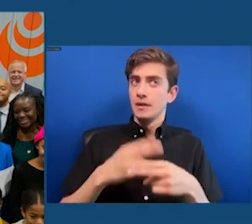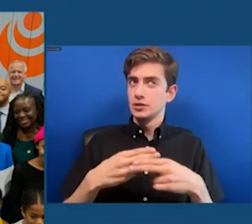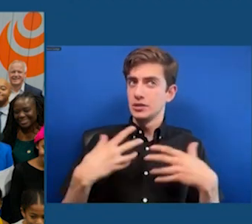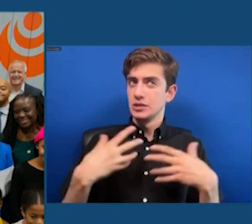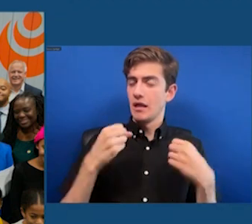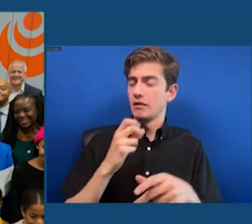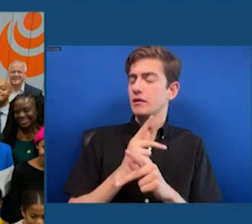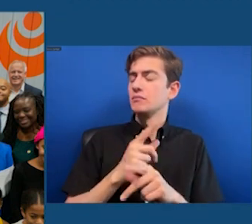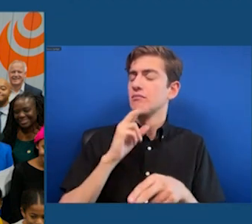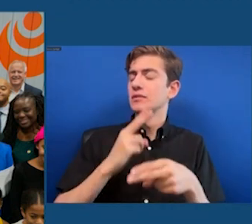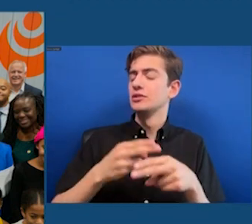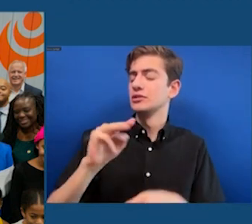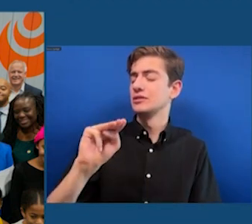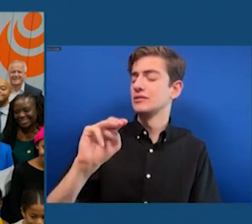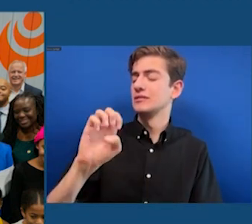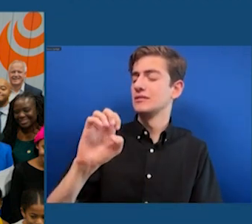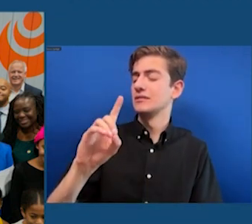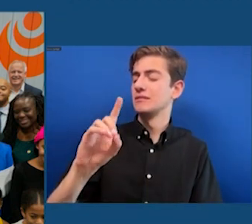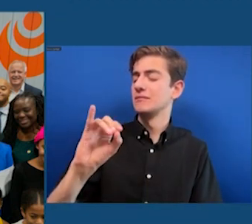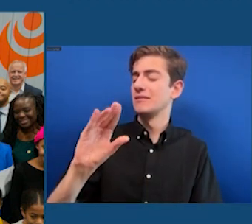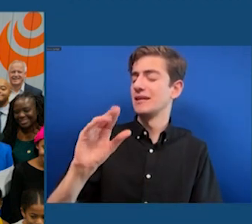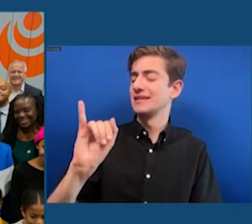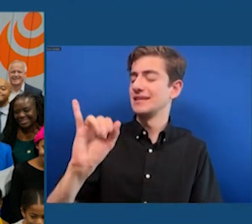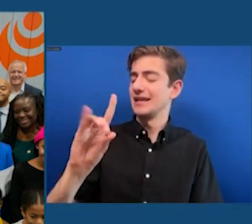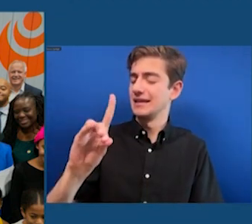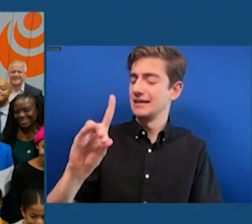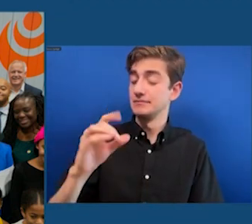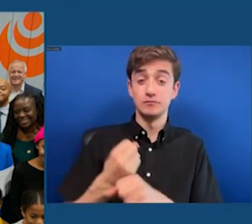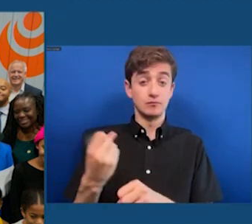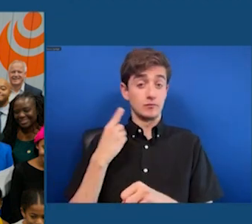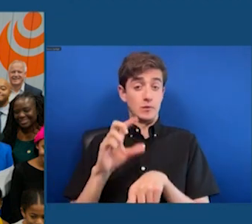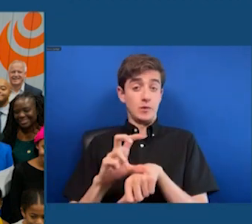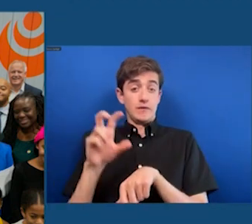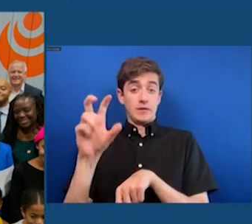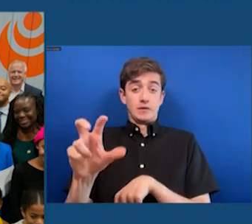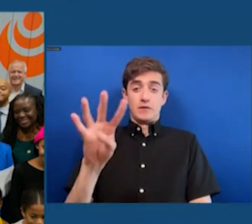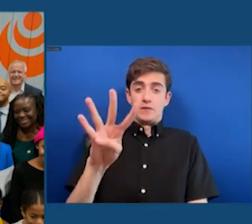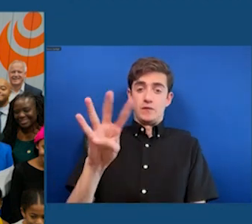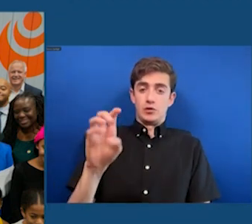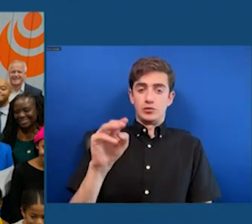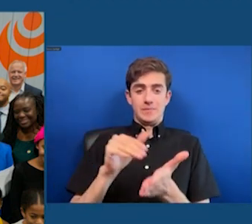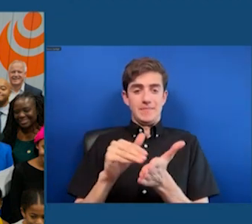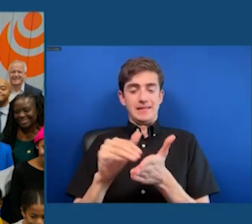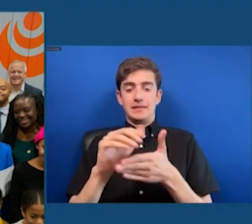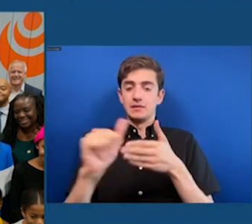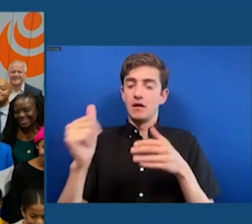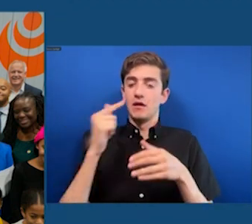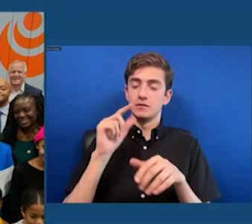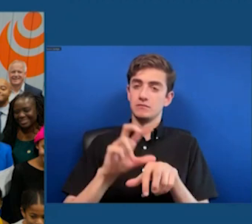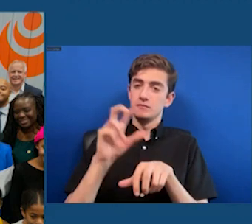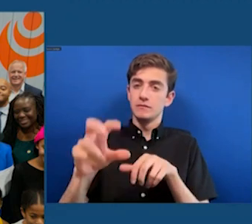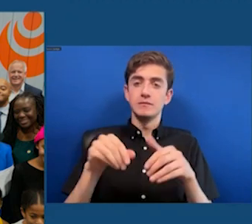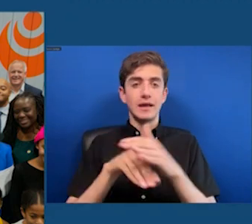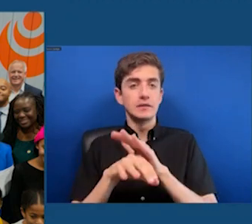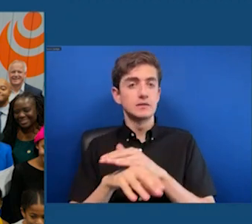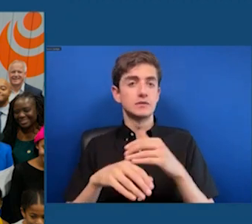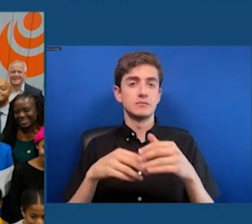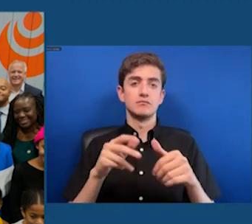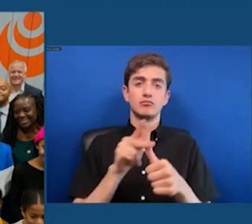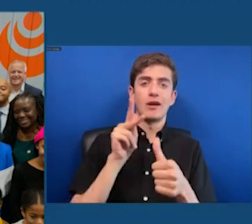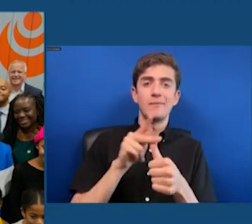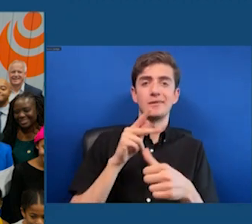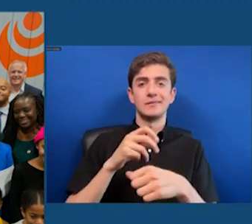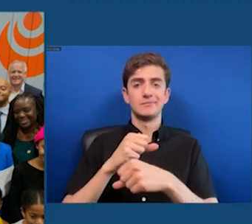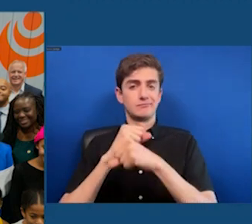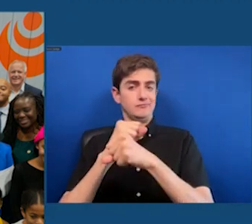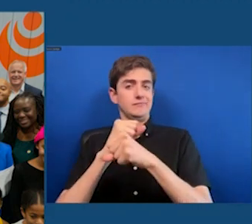over $400 million to invest access to preventative and primary care. We made the